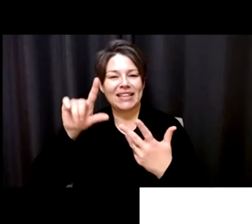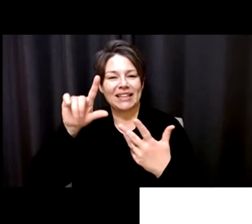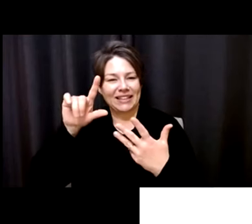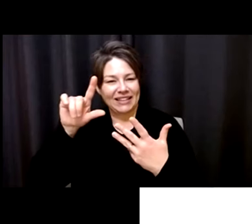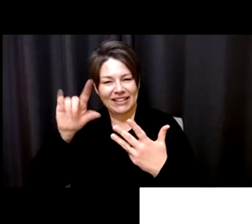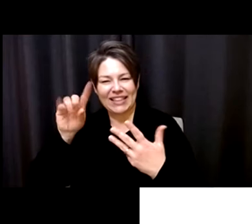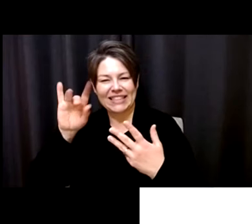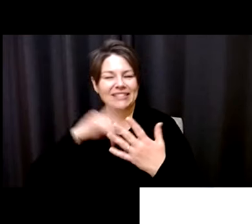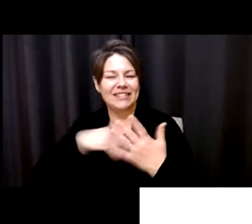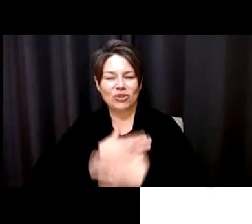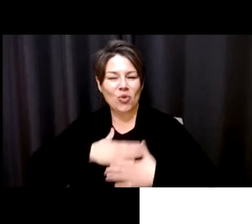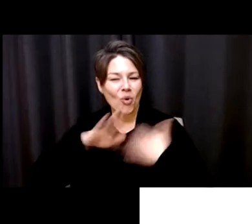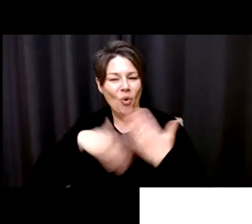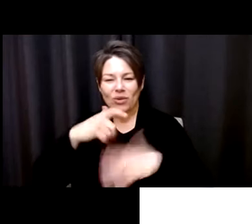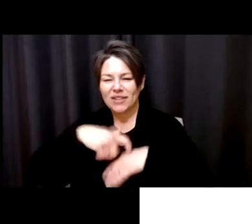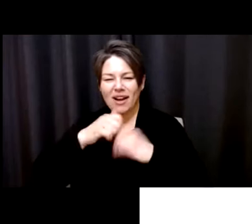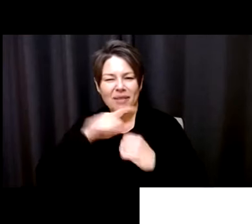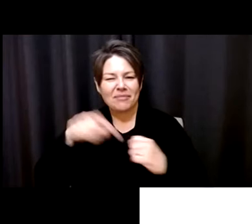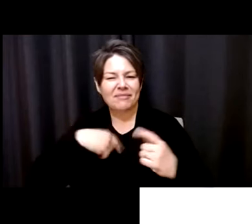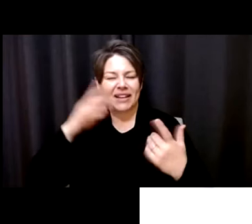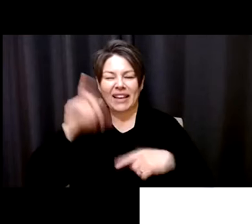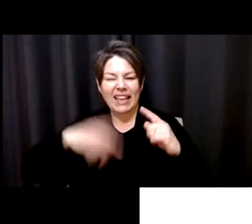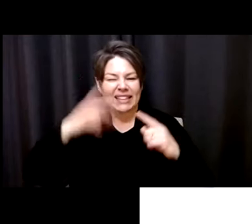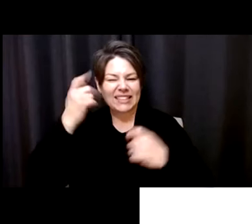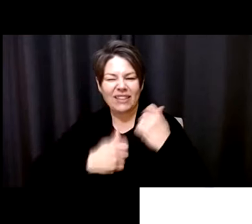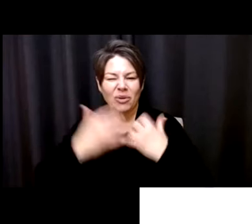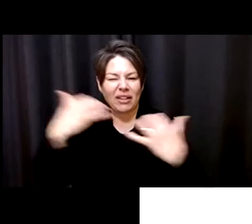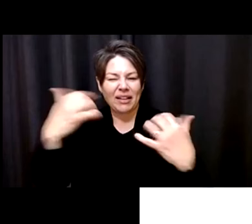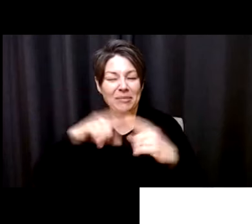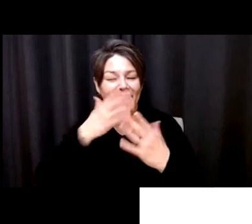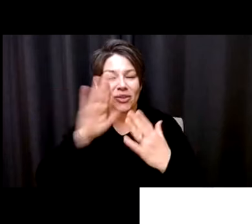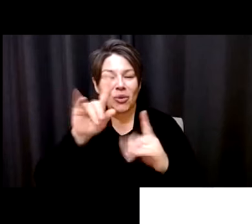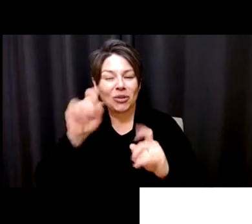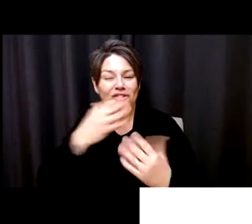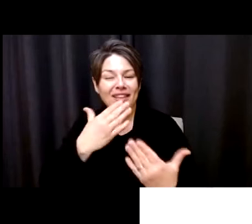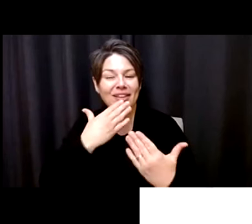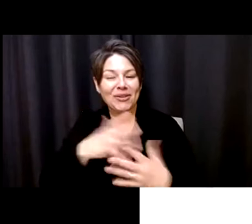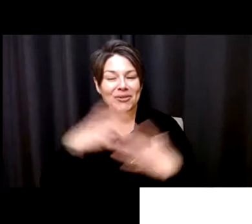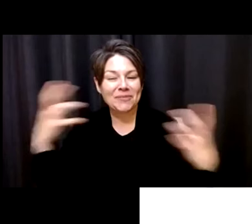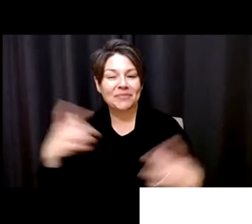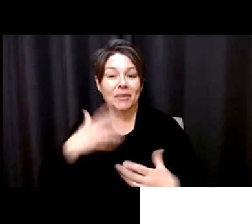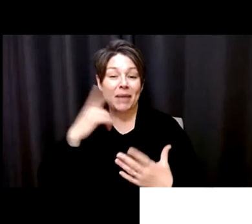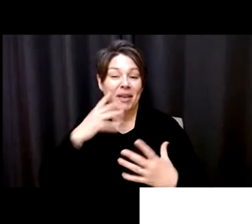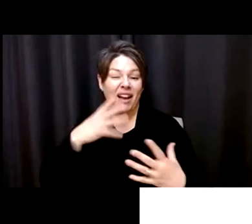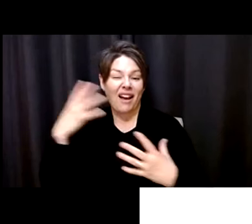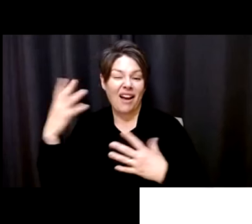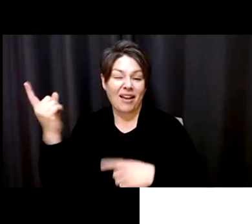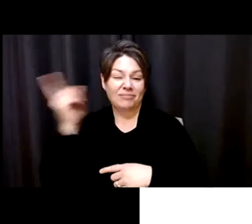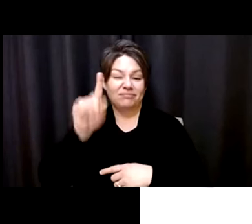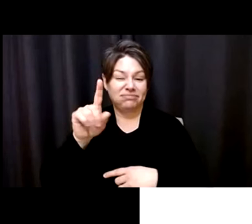my time with you. And everyone I can't see, but thank you for your questions. Maybe I'll be out before the show comes